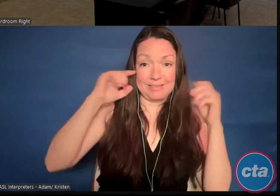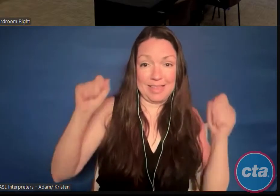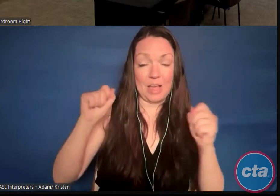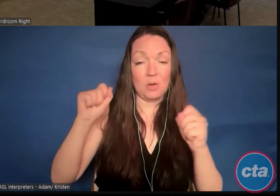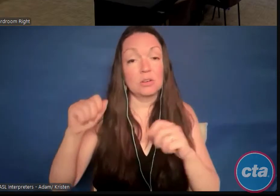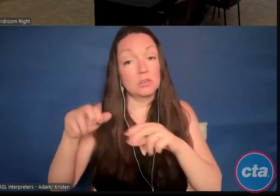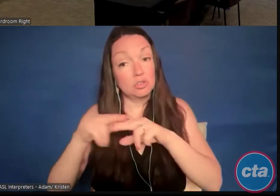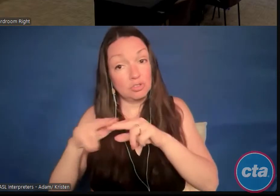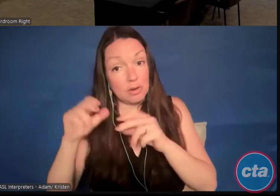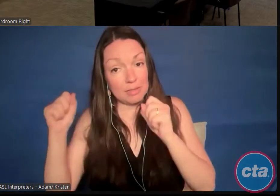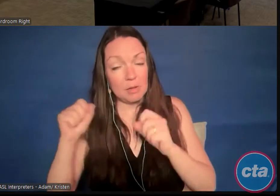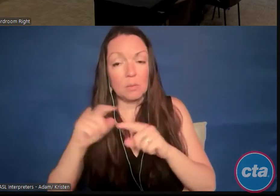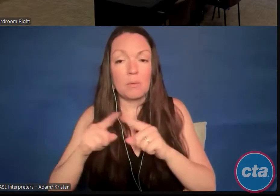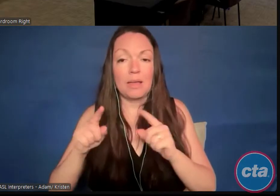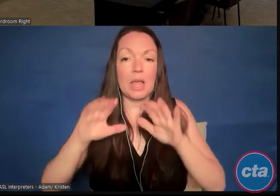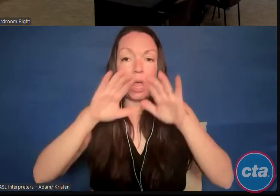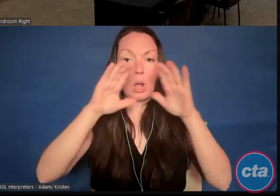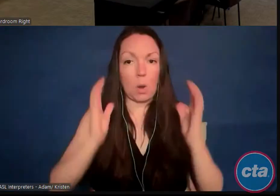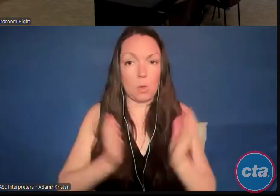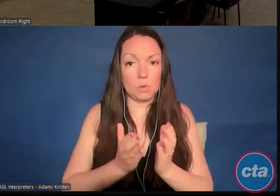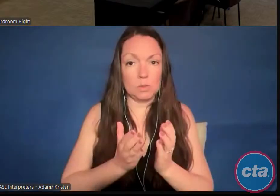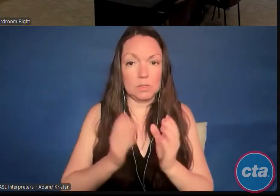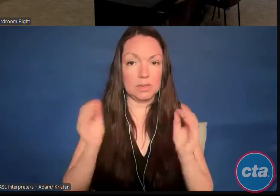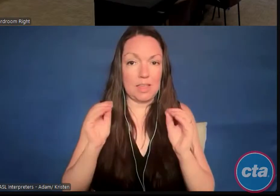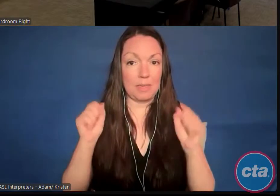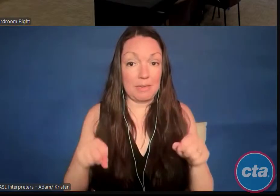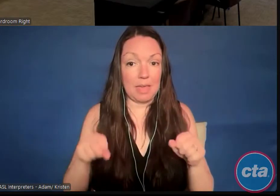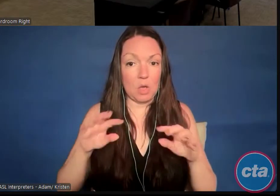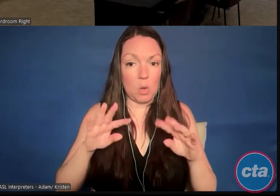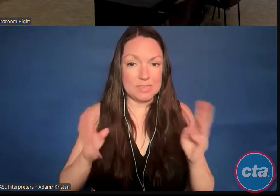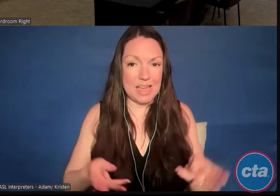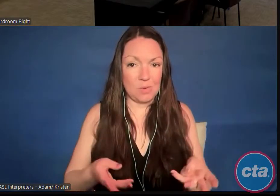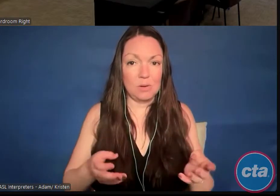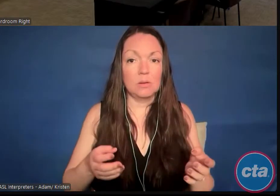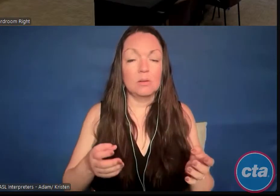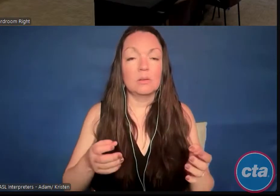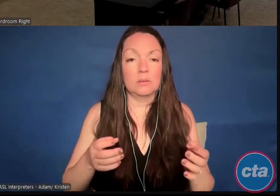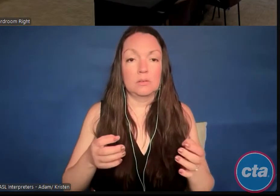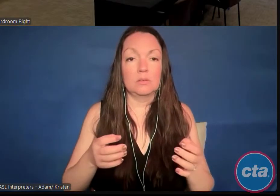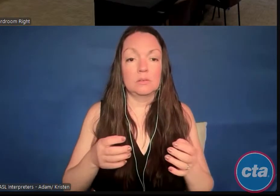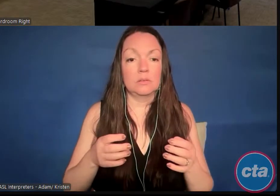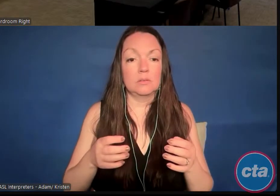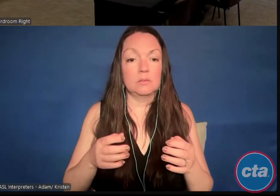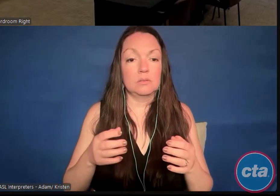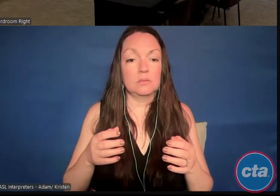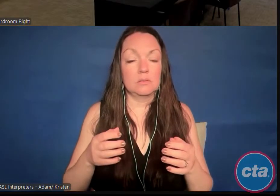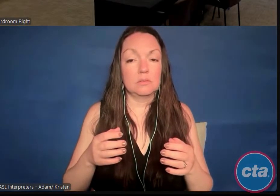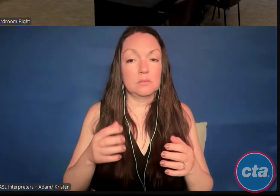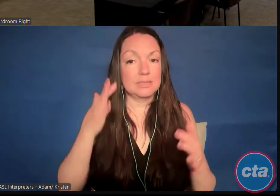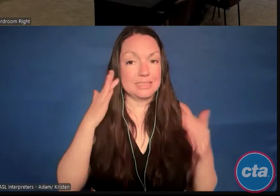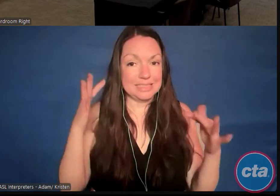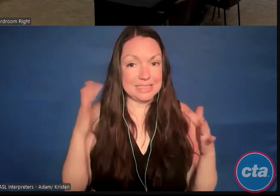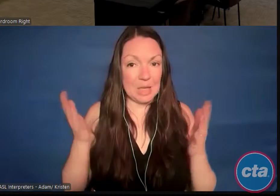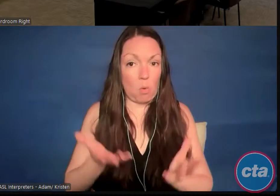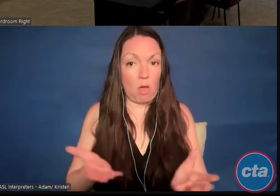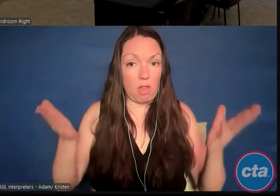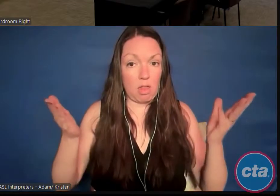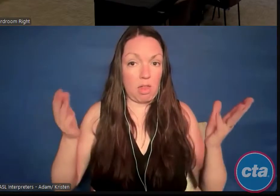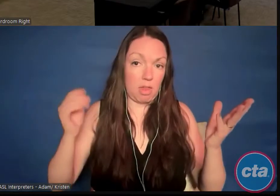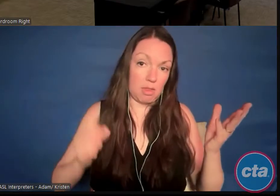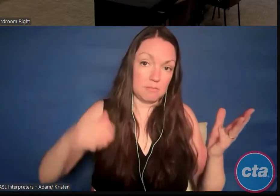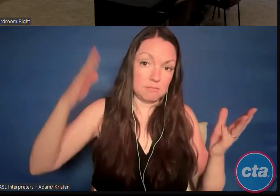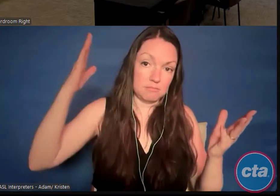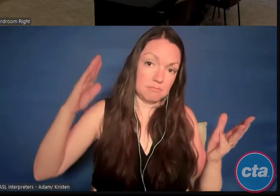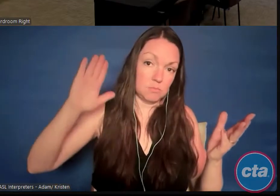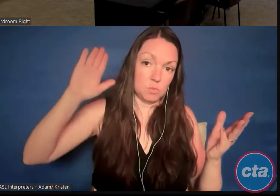so you enclose it, right? So that nothing goes down, and then there's sound walls, and that echoes whatever sound there is up. And so that's part of it when